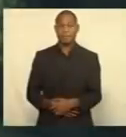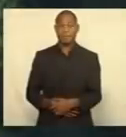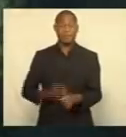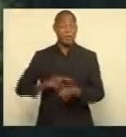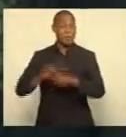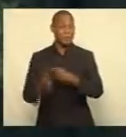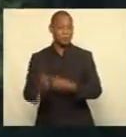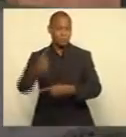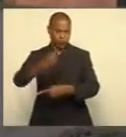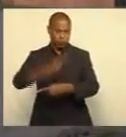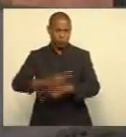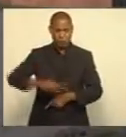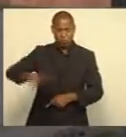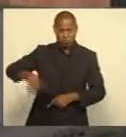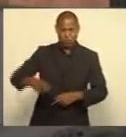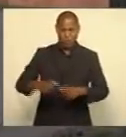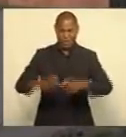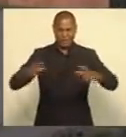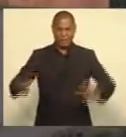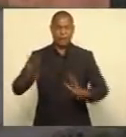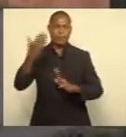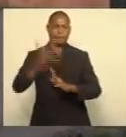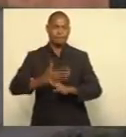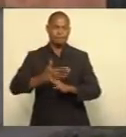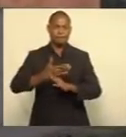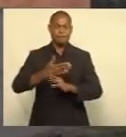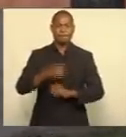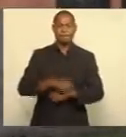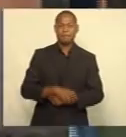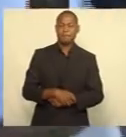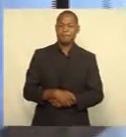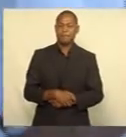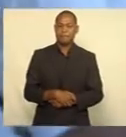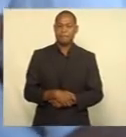In the news tonight, Suva suburb goes into lockdown.